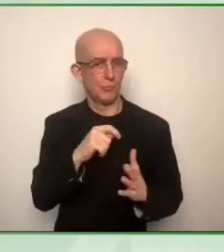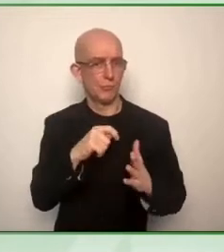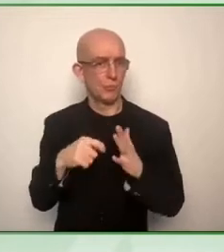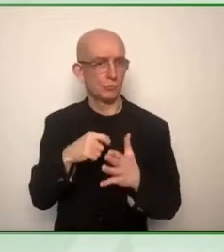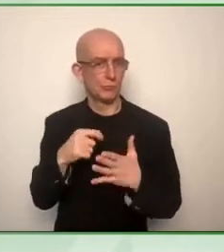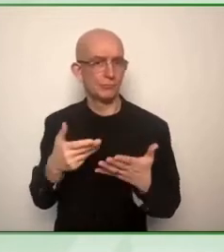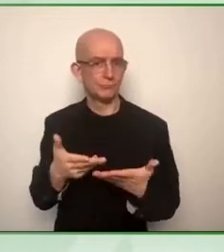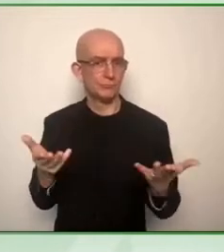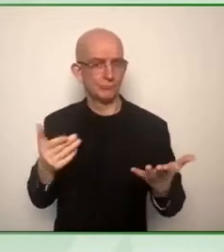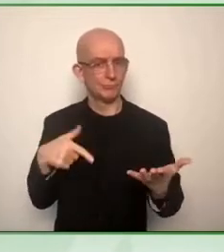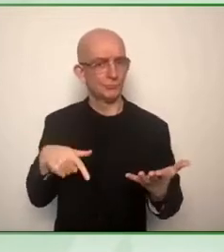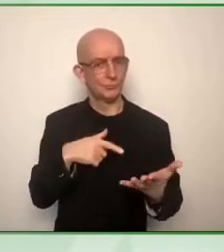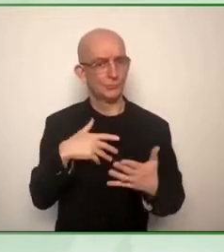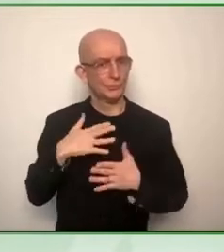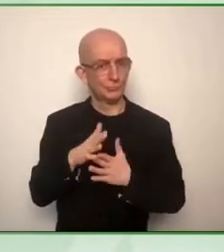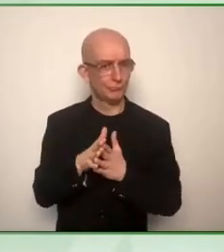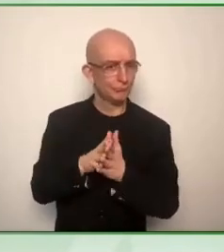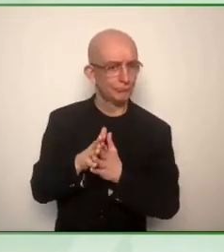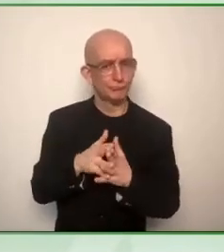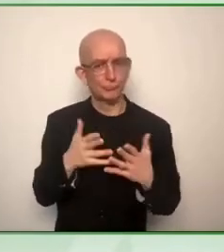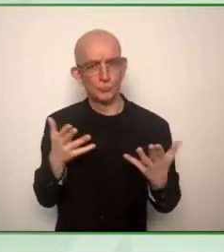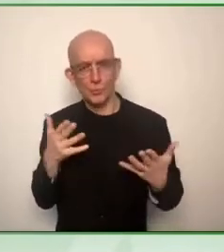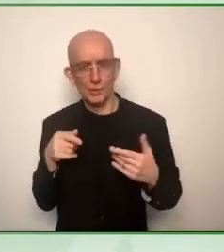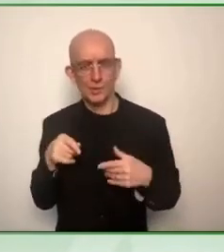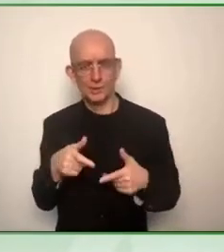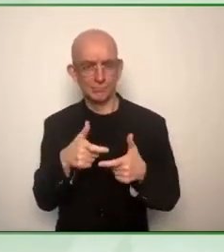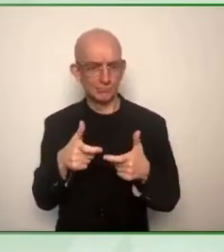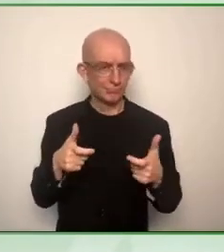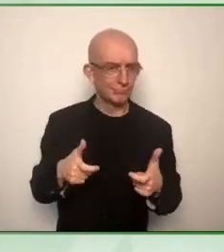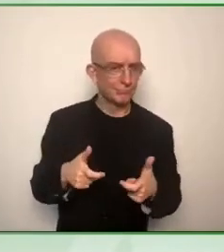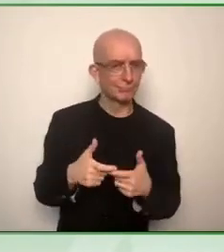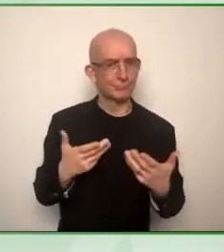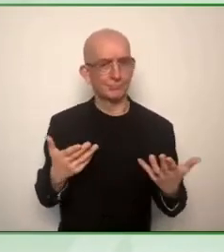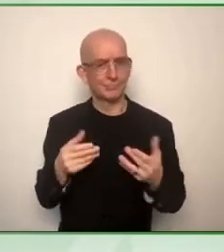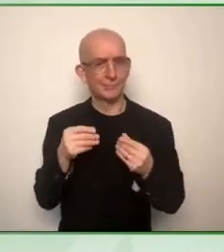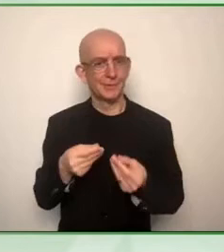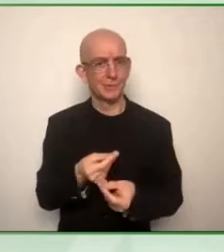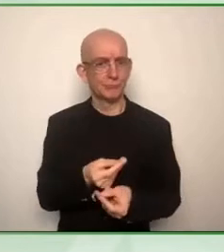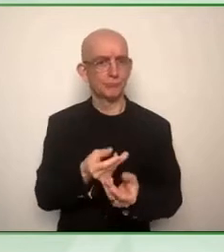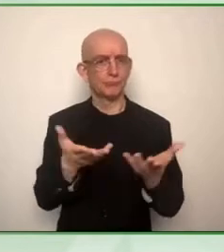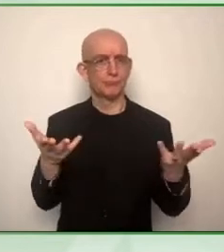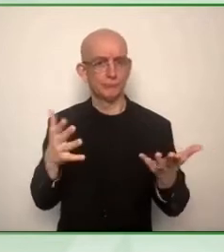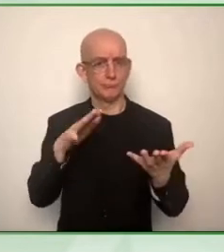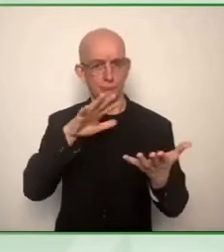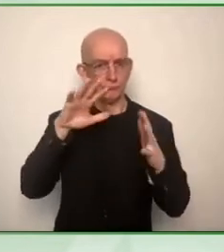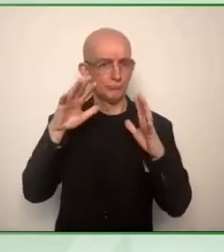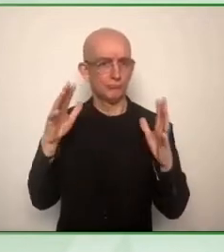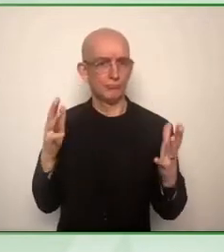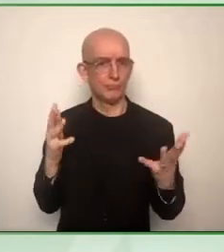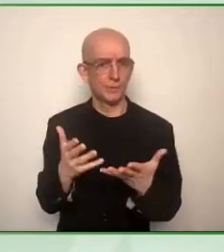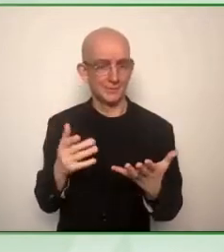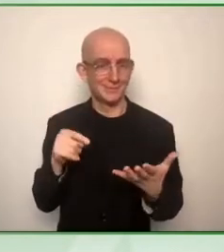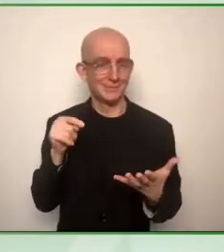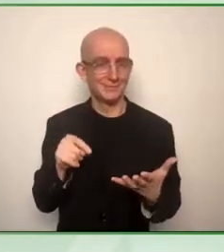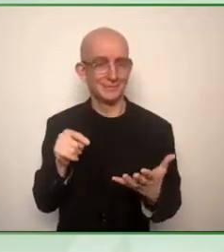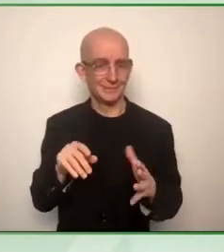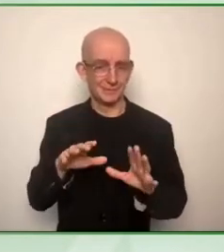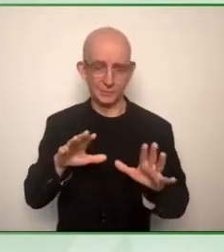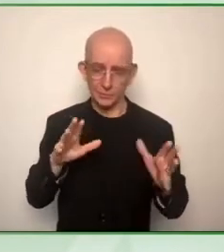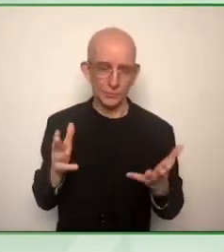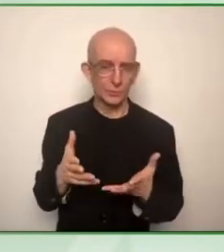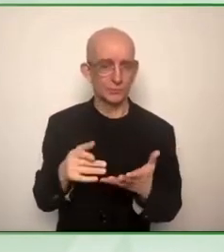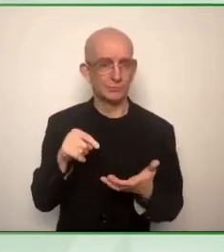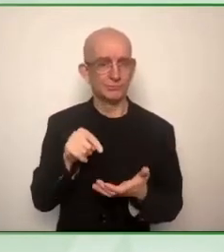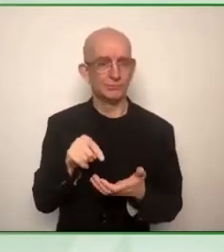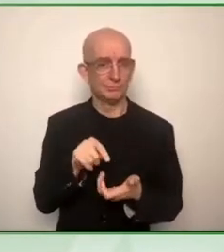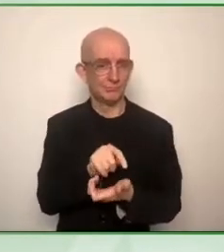app that does that translation. We've built the entire business model, and we've gone as far as simply just needing to roll it